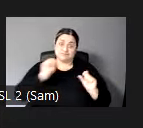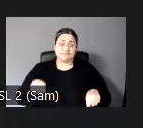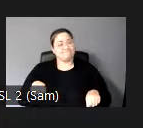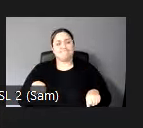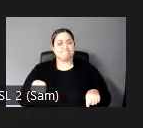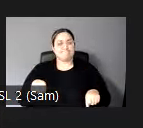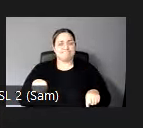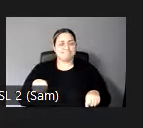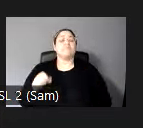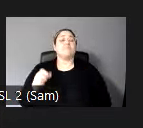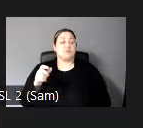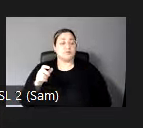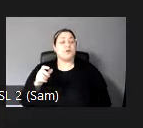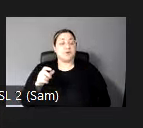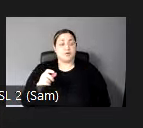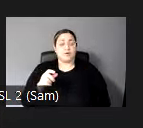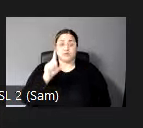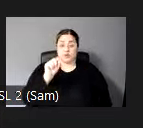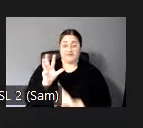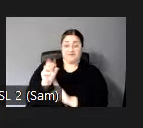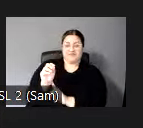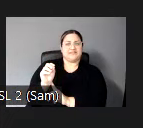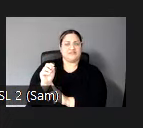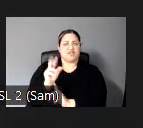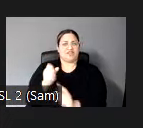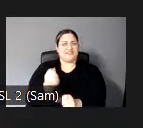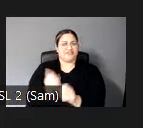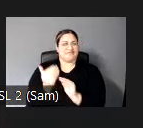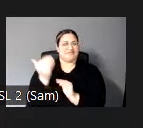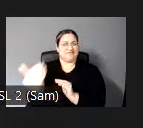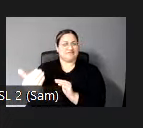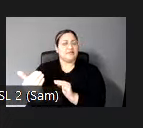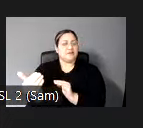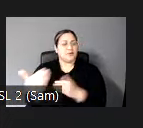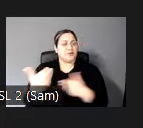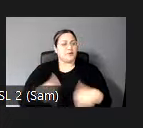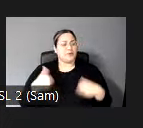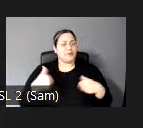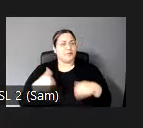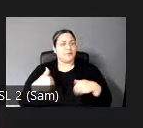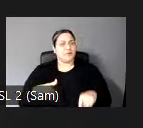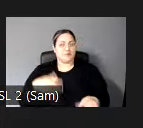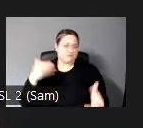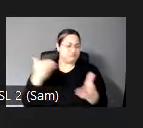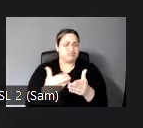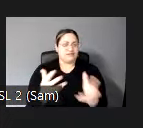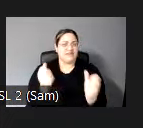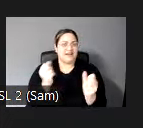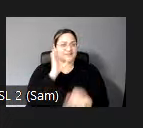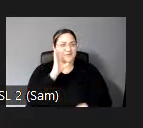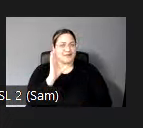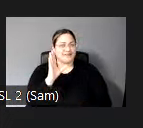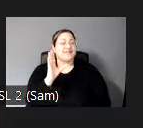seems like such a long time away, but it's not, we're already almost in 2023, about 8,300 new cases